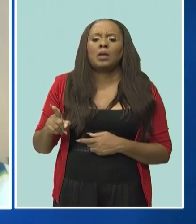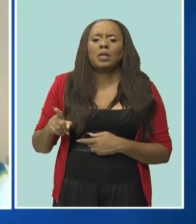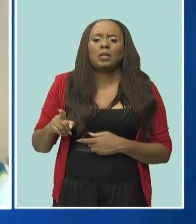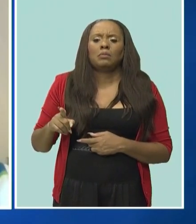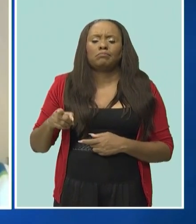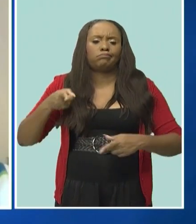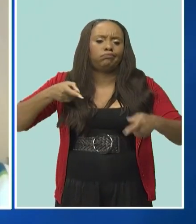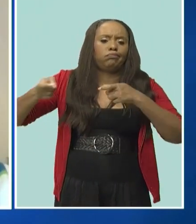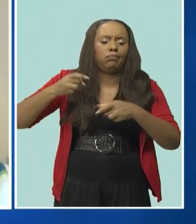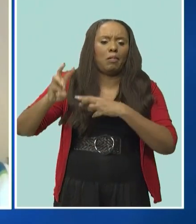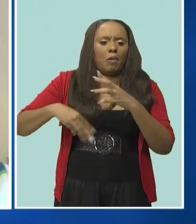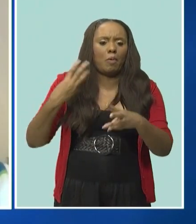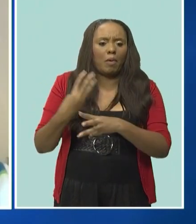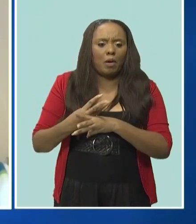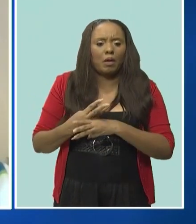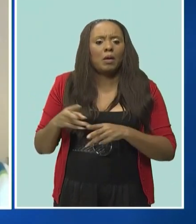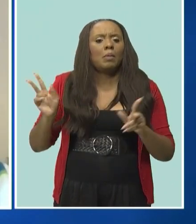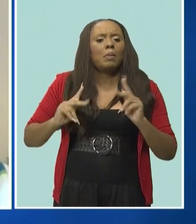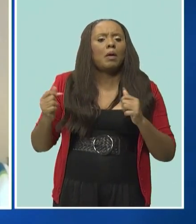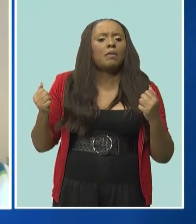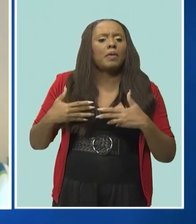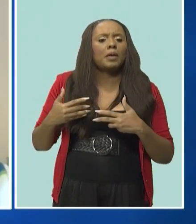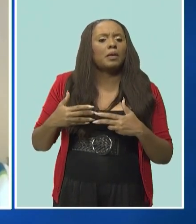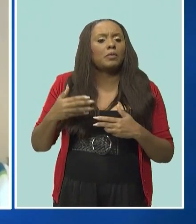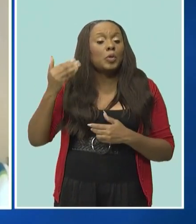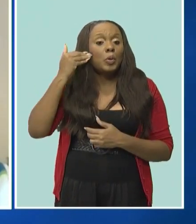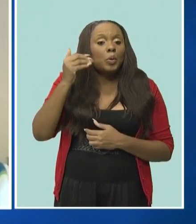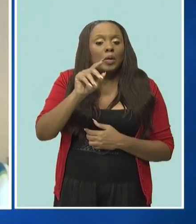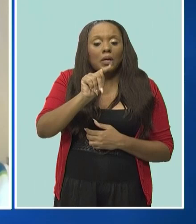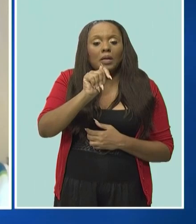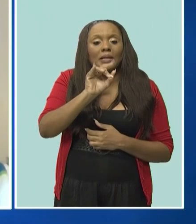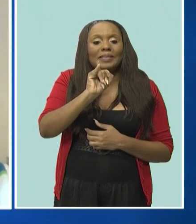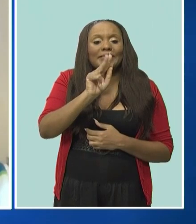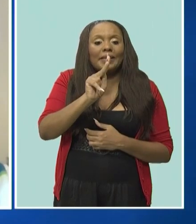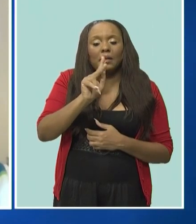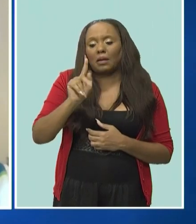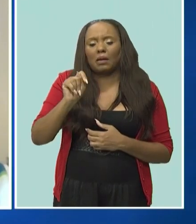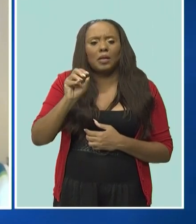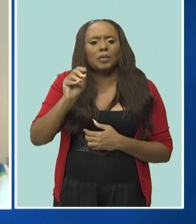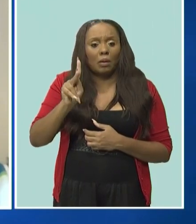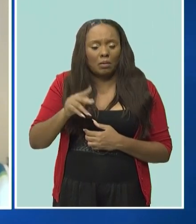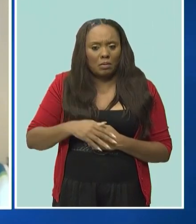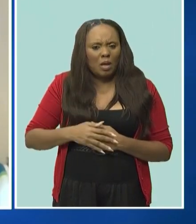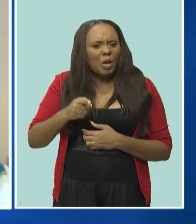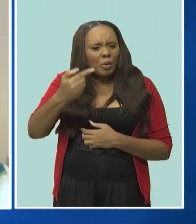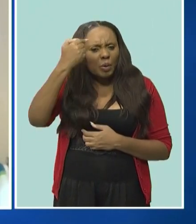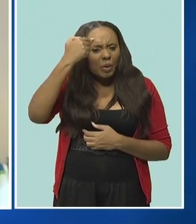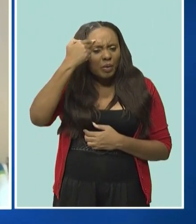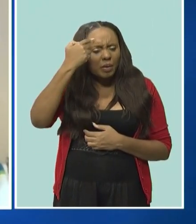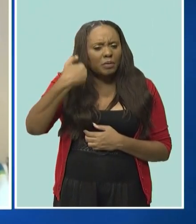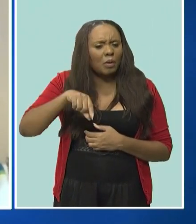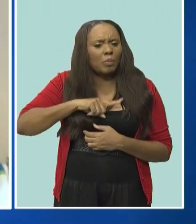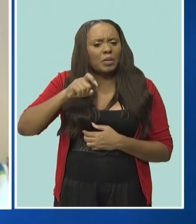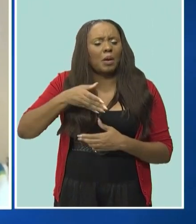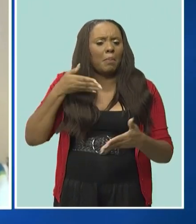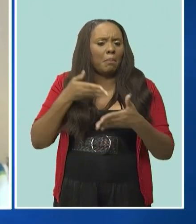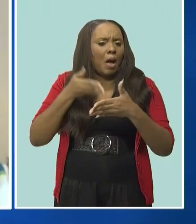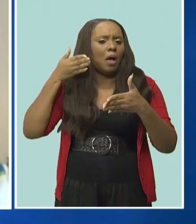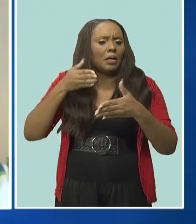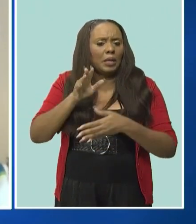afraid of how it could be used. TikTok. What's your position? Should we, like the U.S. government, ban it in terms of